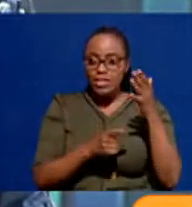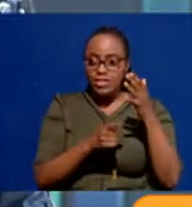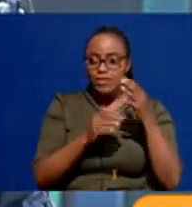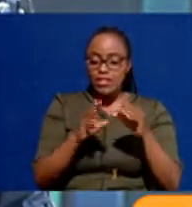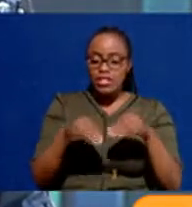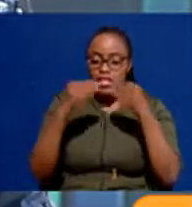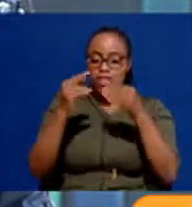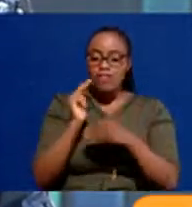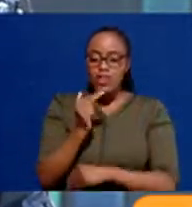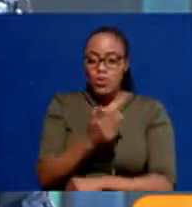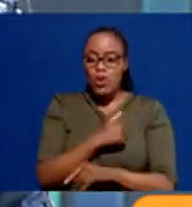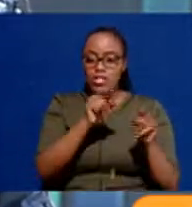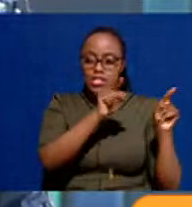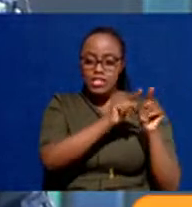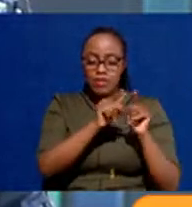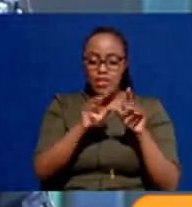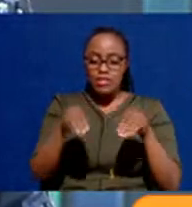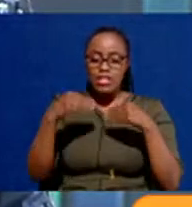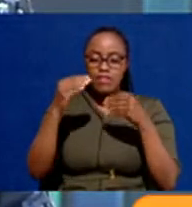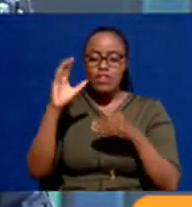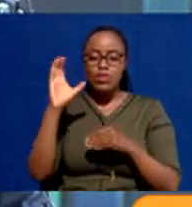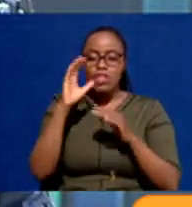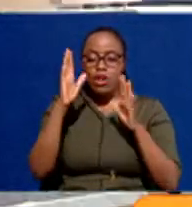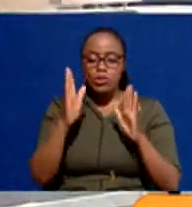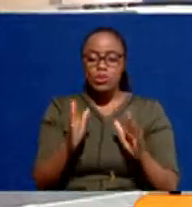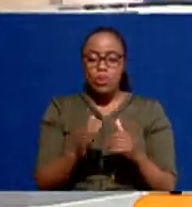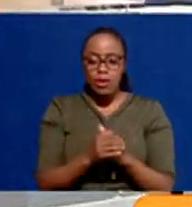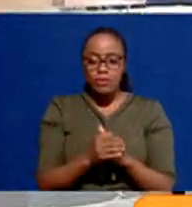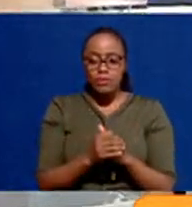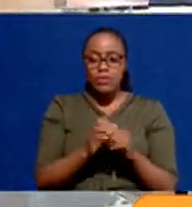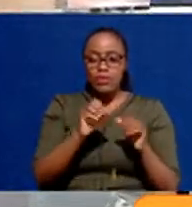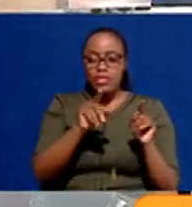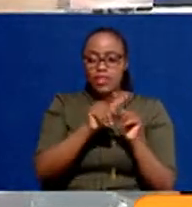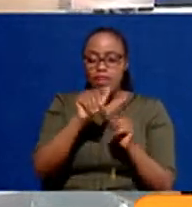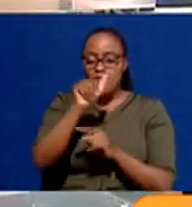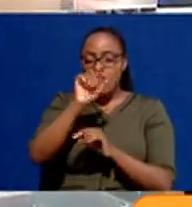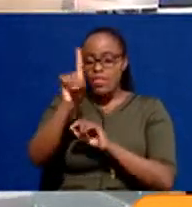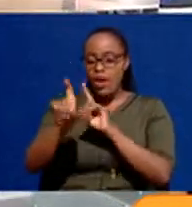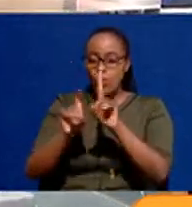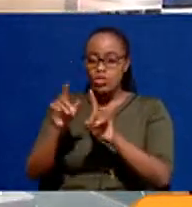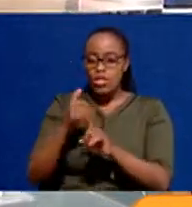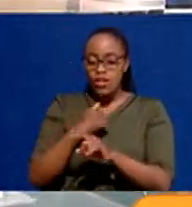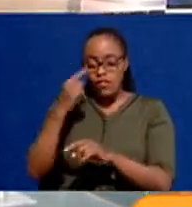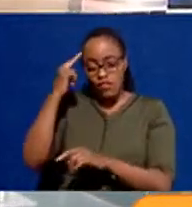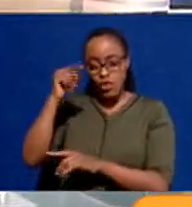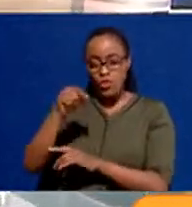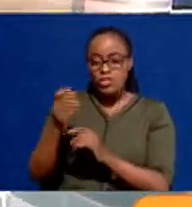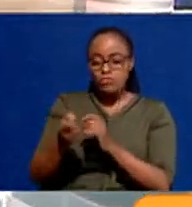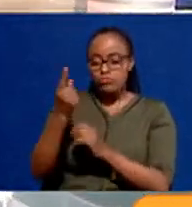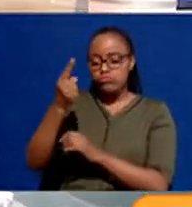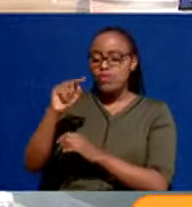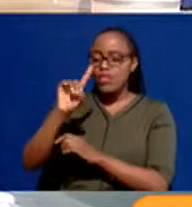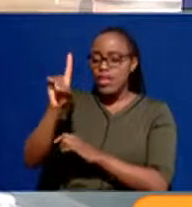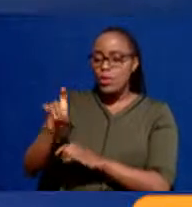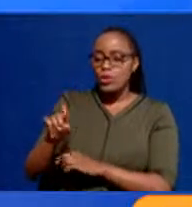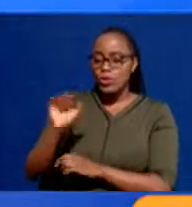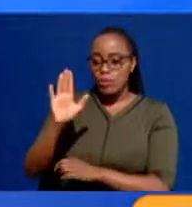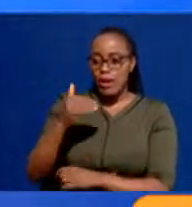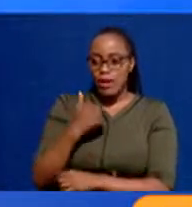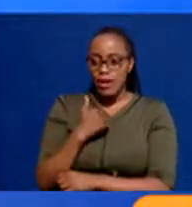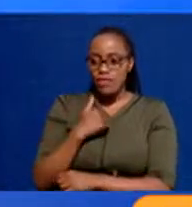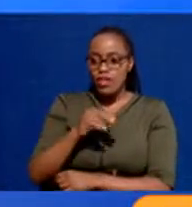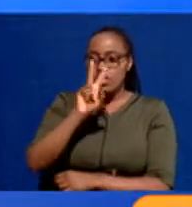on to us is also passed on to the consumer. Okay. I mentioned we have another question for you. Let's put that up on the screen.